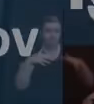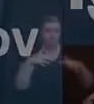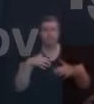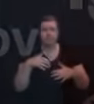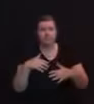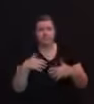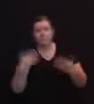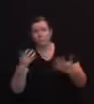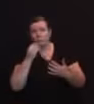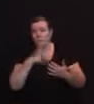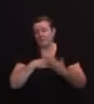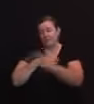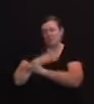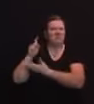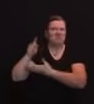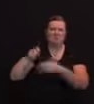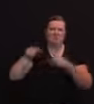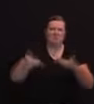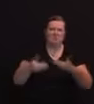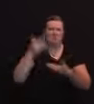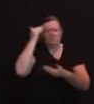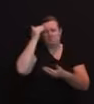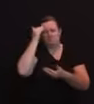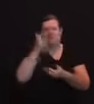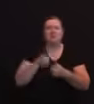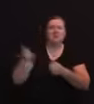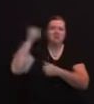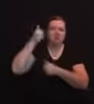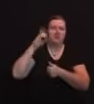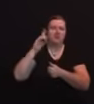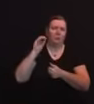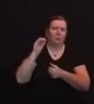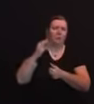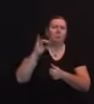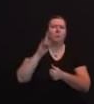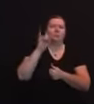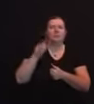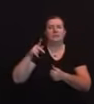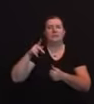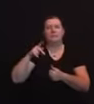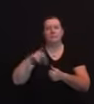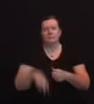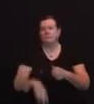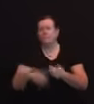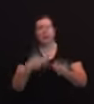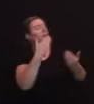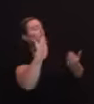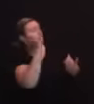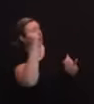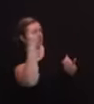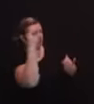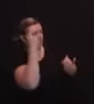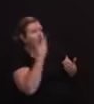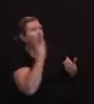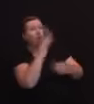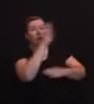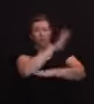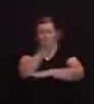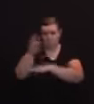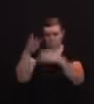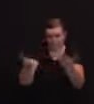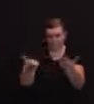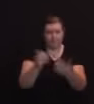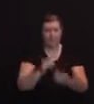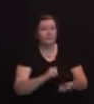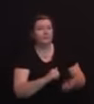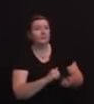the Commissioner of the Department of Health, Judy Persichilli. Thank you, Governor, and good afternoon. As the Governor has stated,